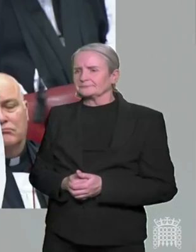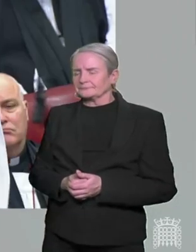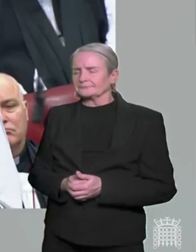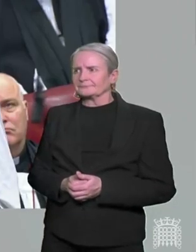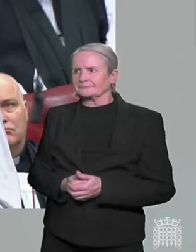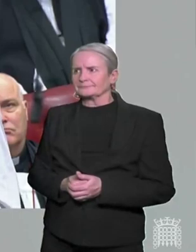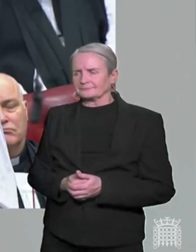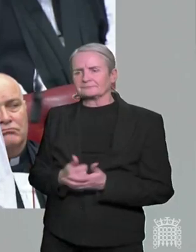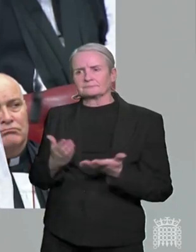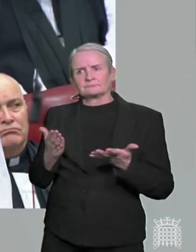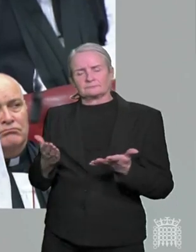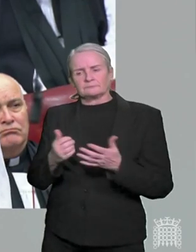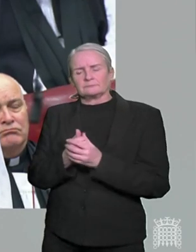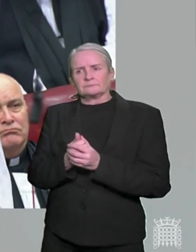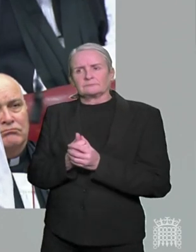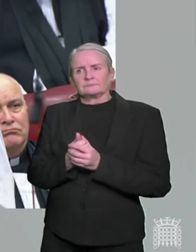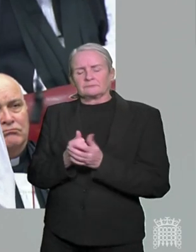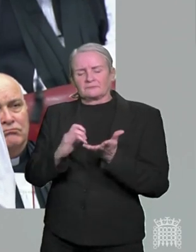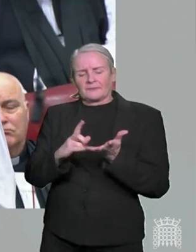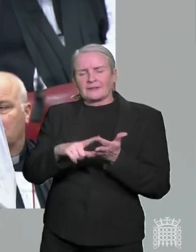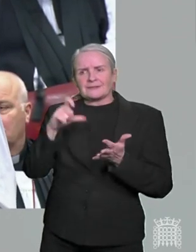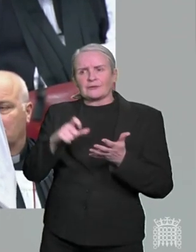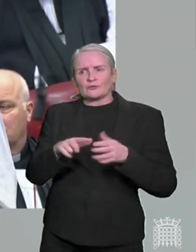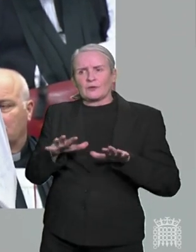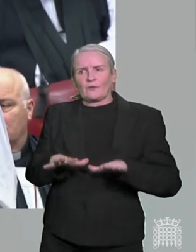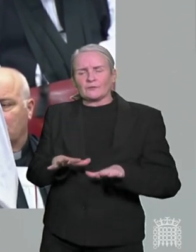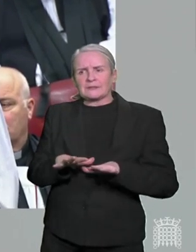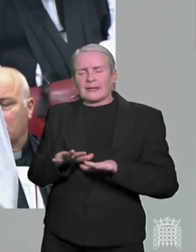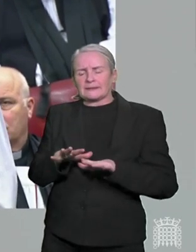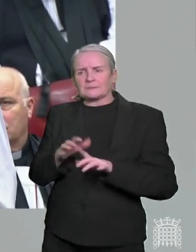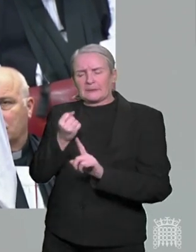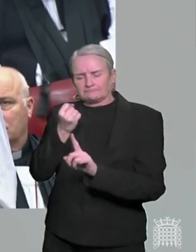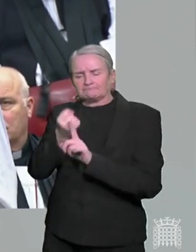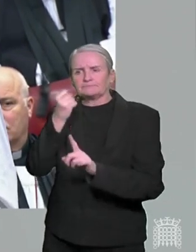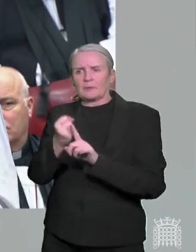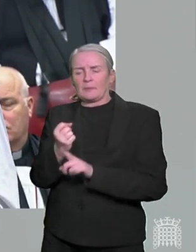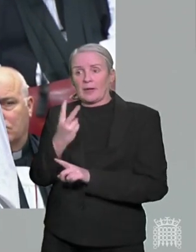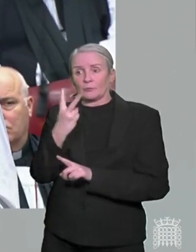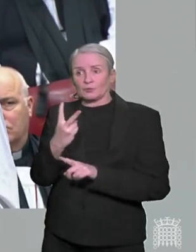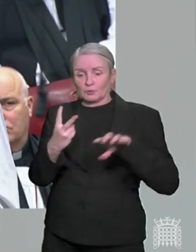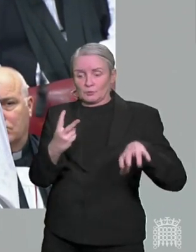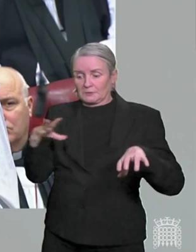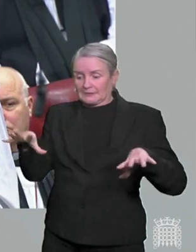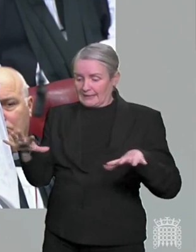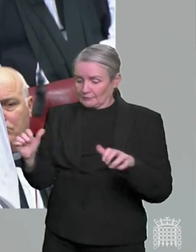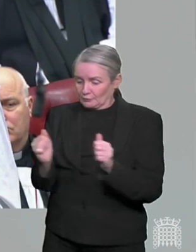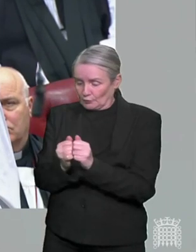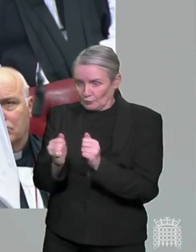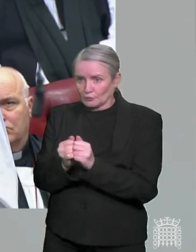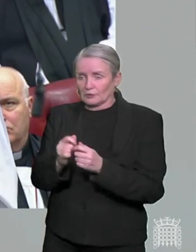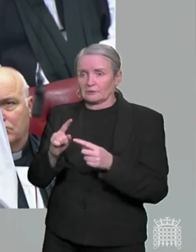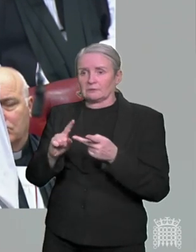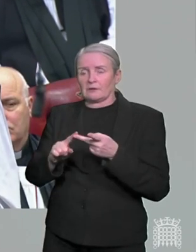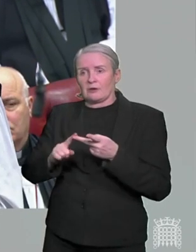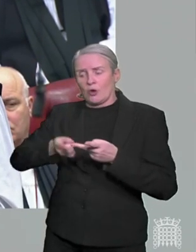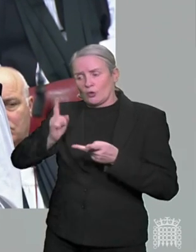continued emphasis by the Secretary of State on the two-state solution, and also his condemnation of the Hamas terrorist group and